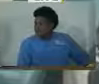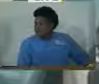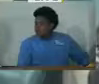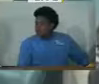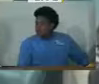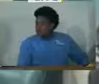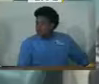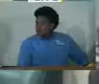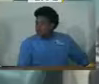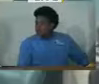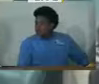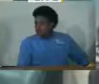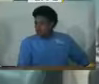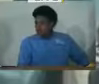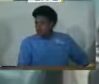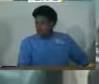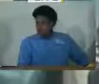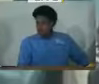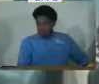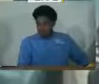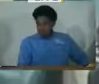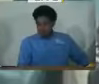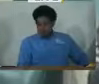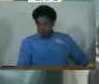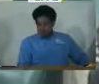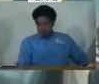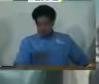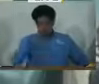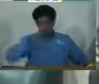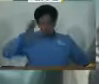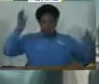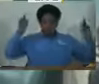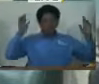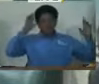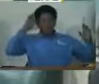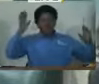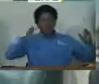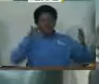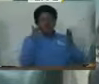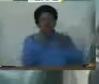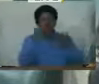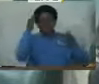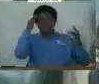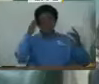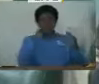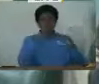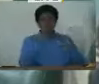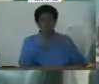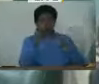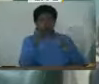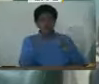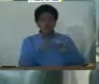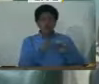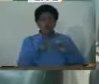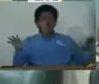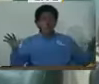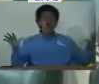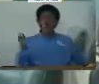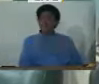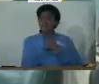Madam Speaker, like all well-thinking Jamaicans who saw the viral video